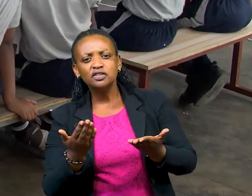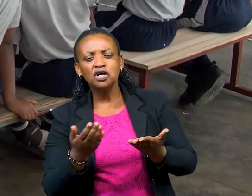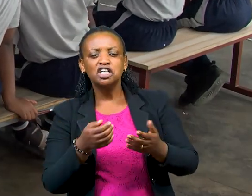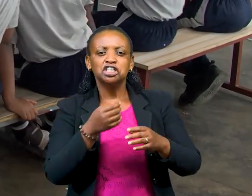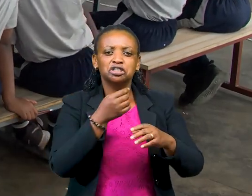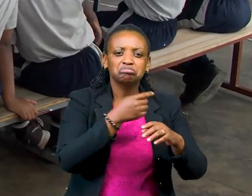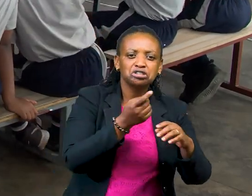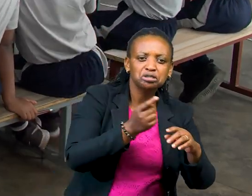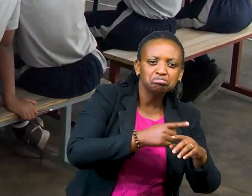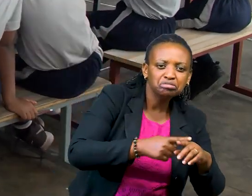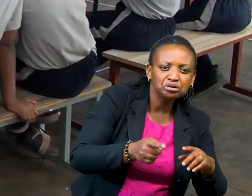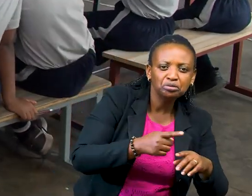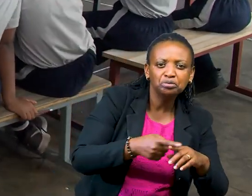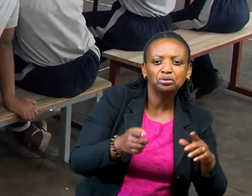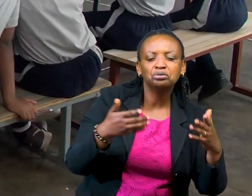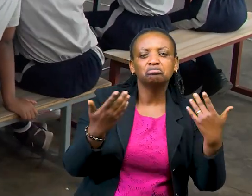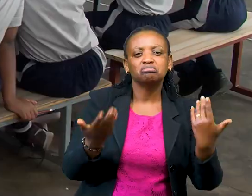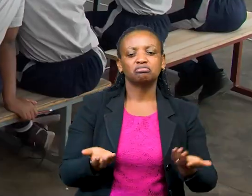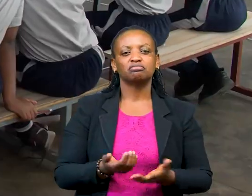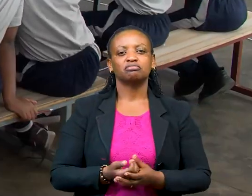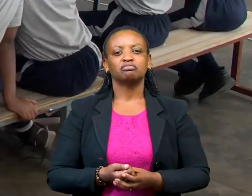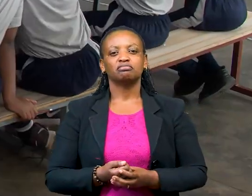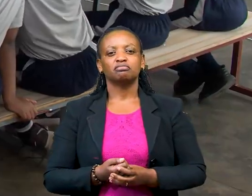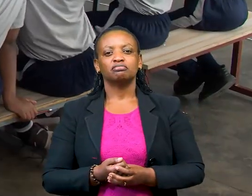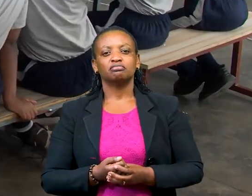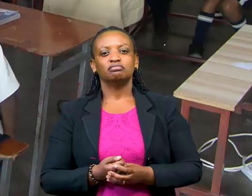A potato.